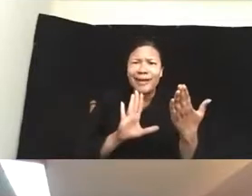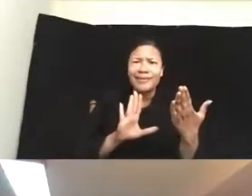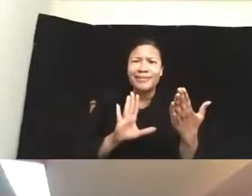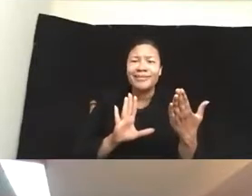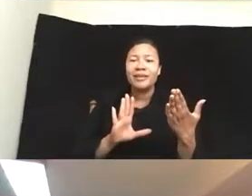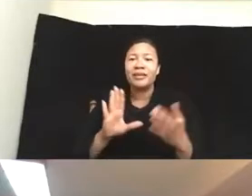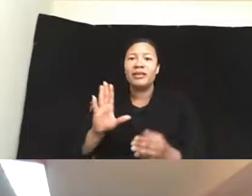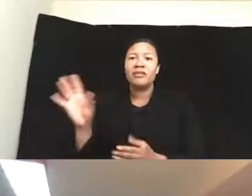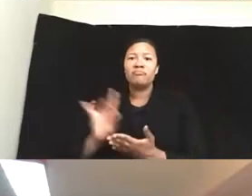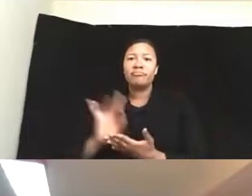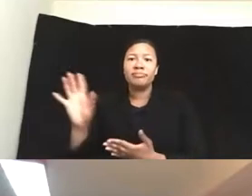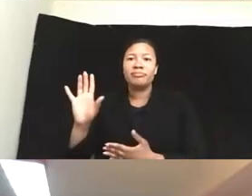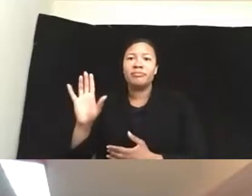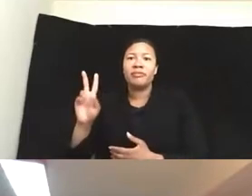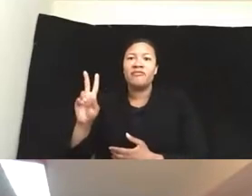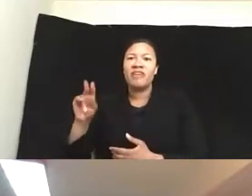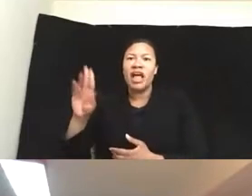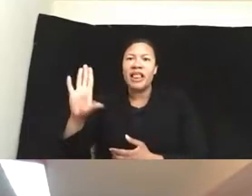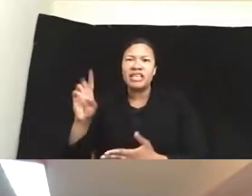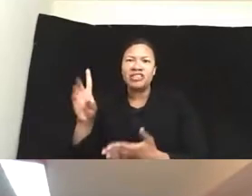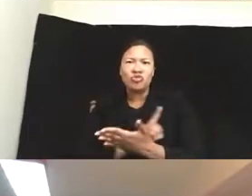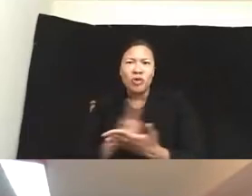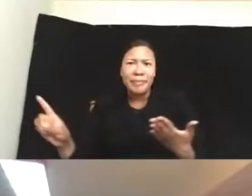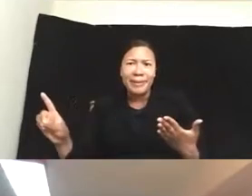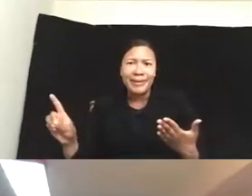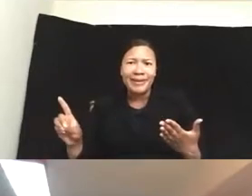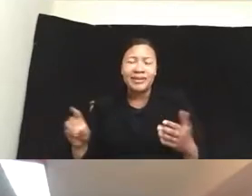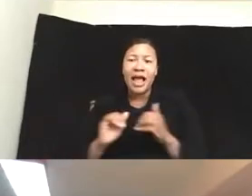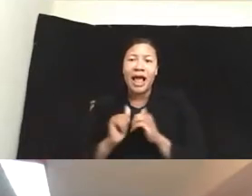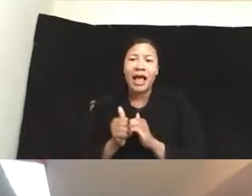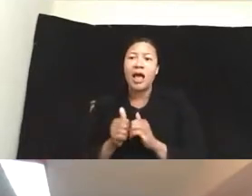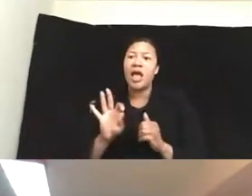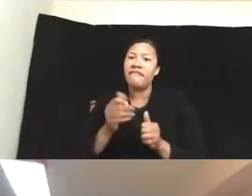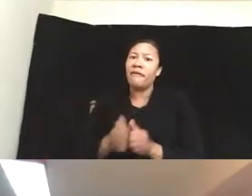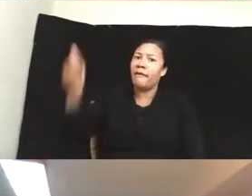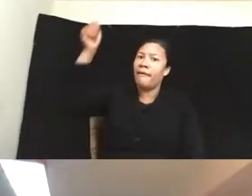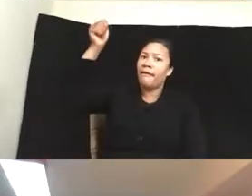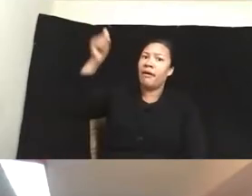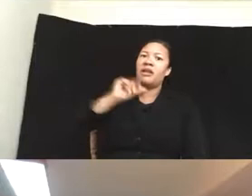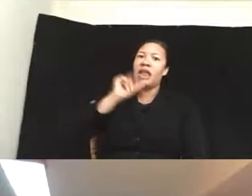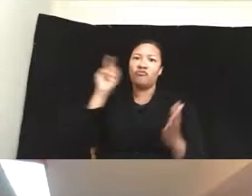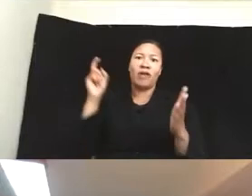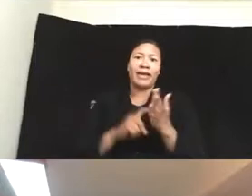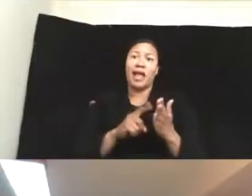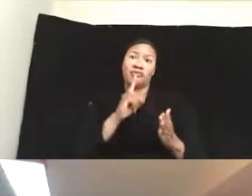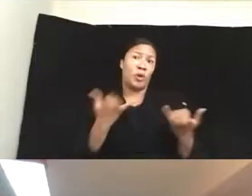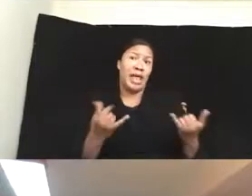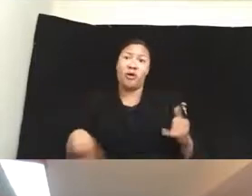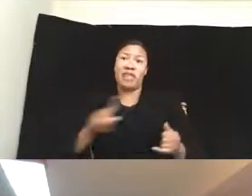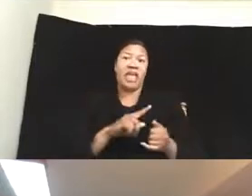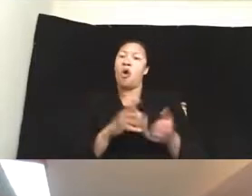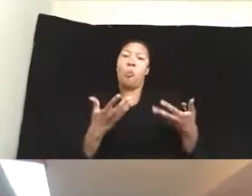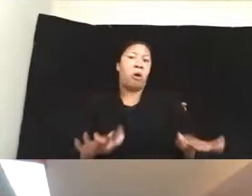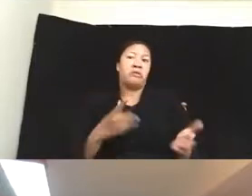violence and discrimination that are rampant when our highest positions in our land do not recognize its roots or even allow those roots to be